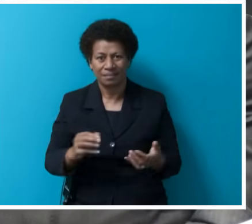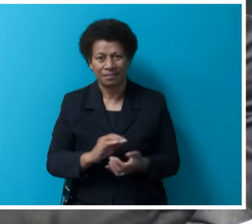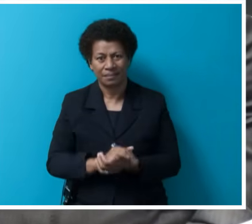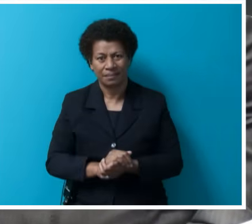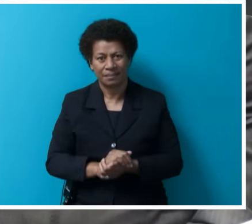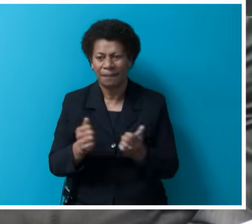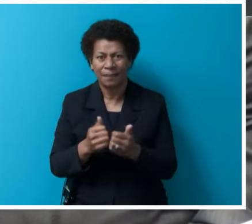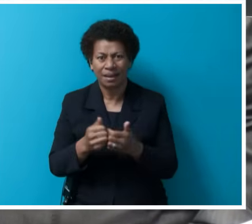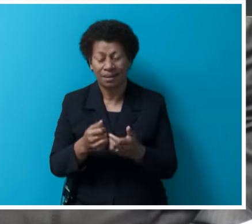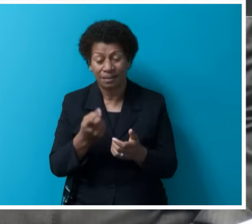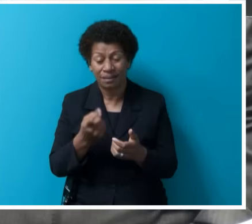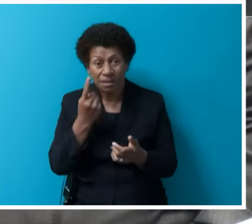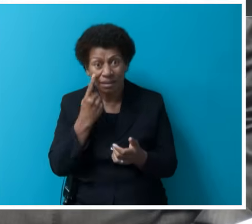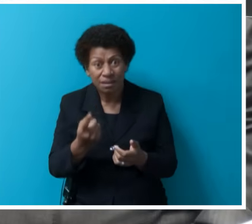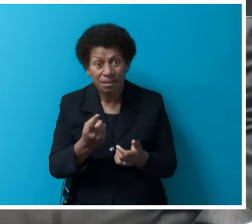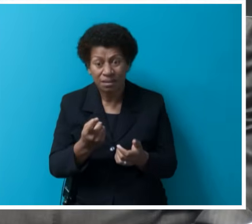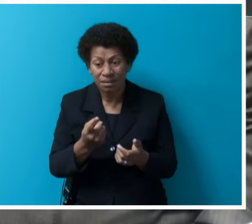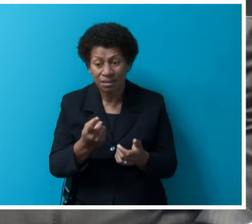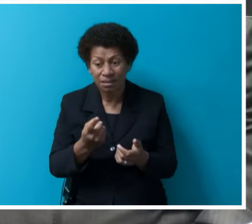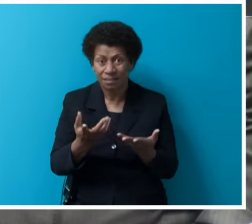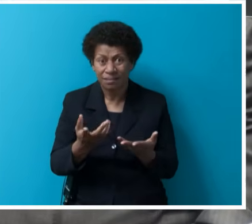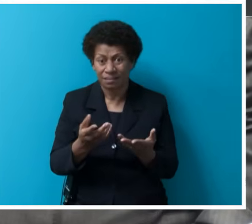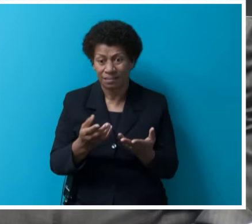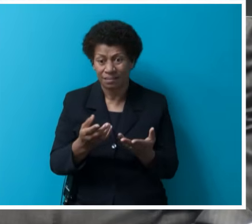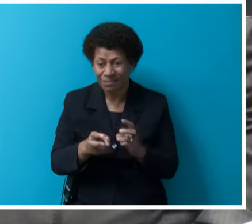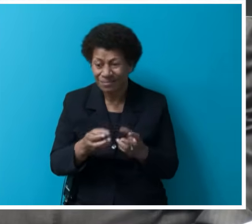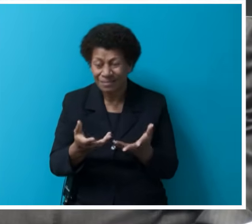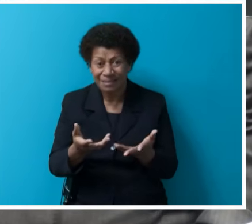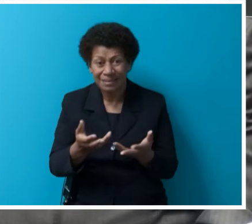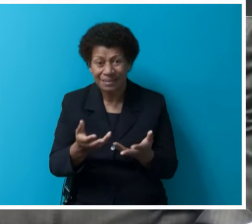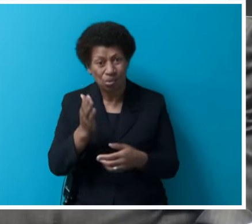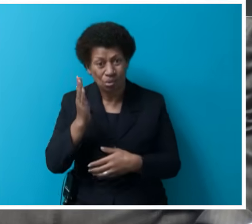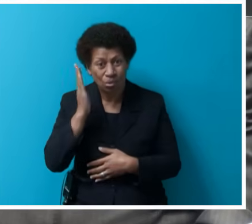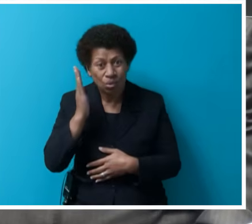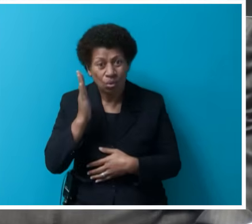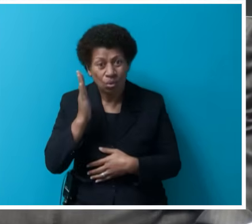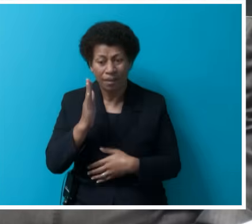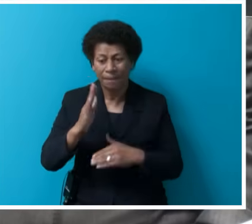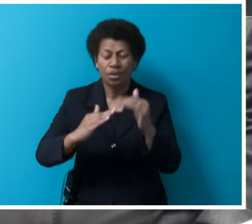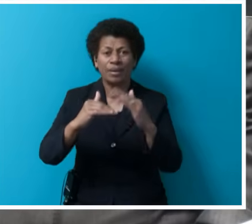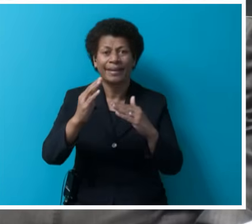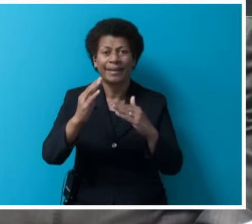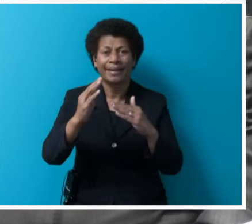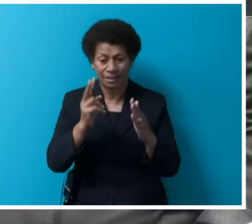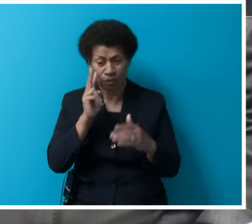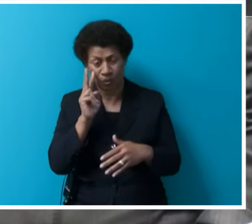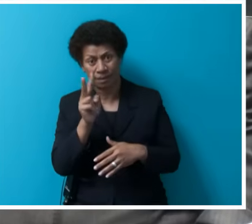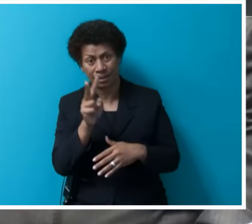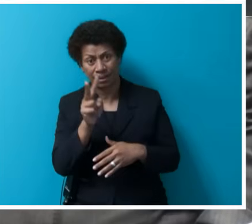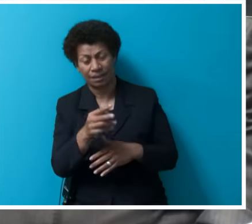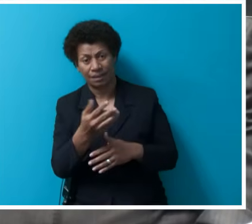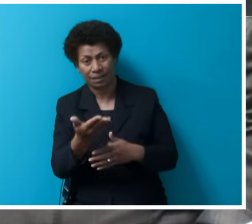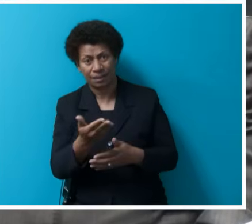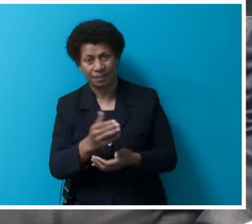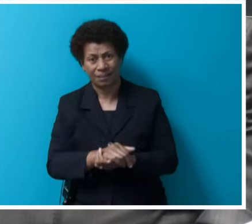infrastructure, you look at school quarters in the rural areas, in maritime areas, even the civil servants, I was shocked